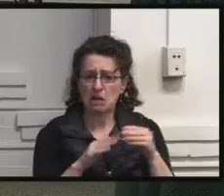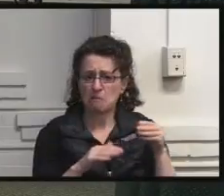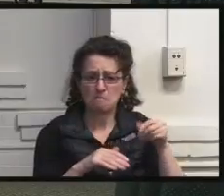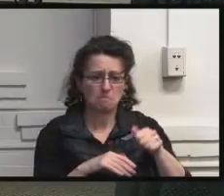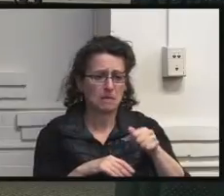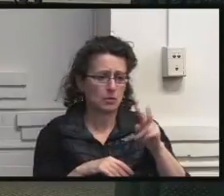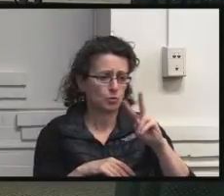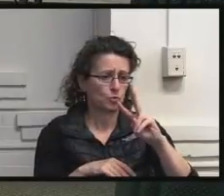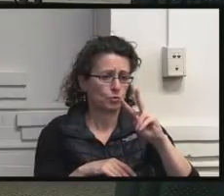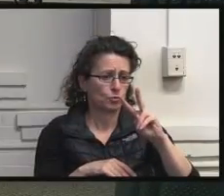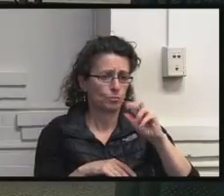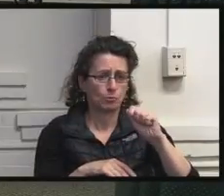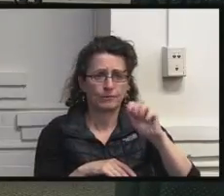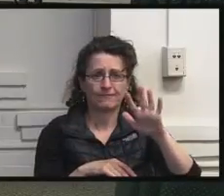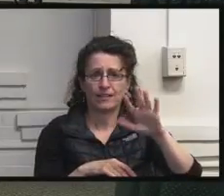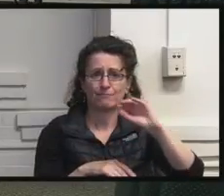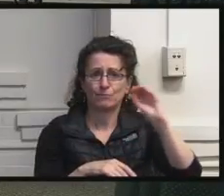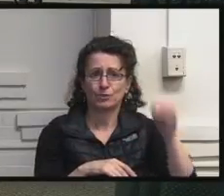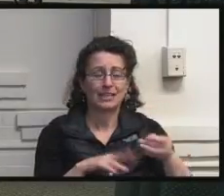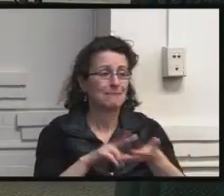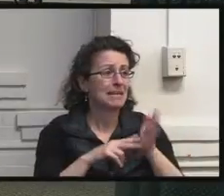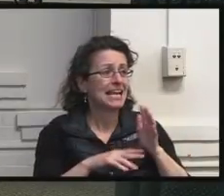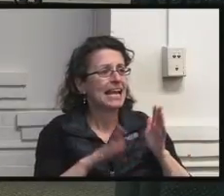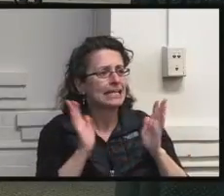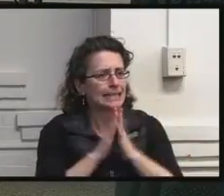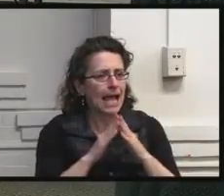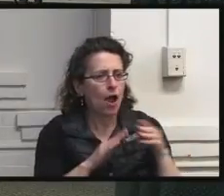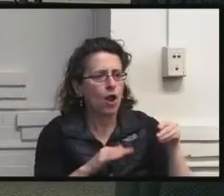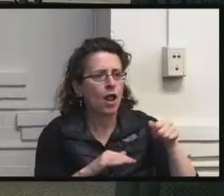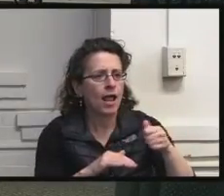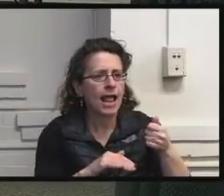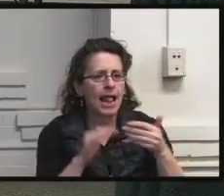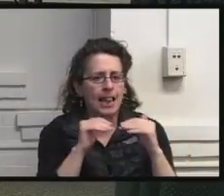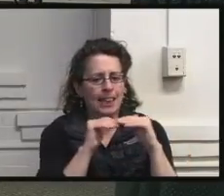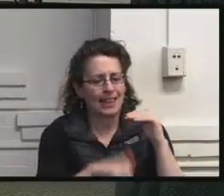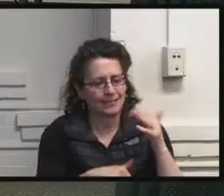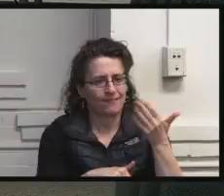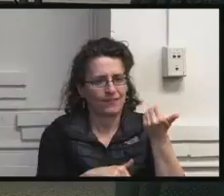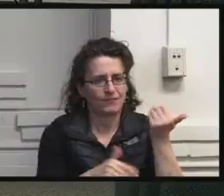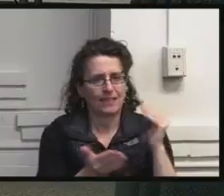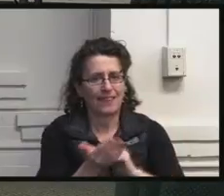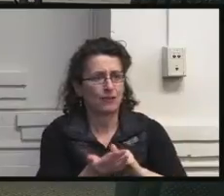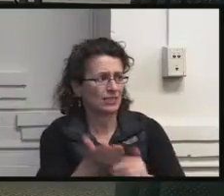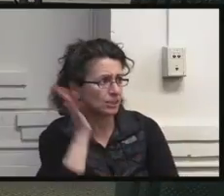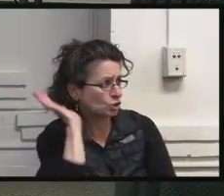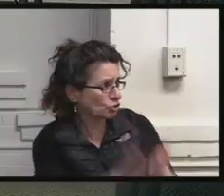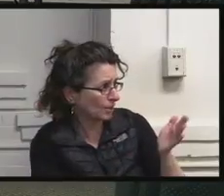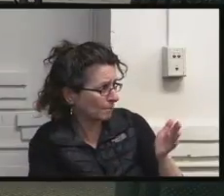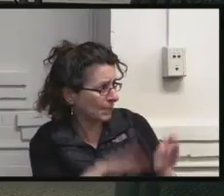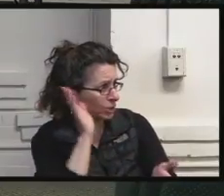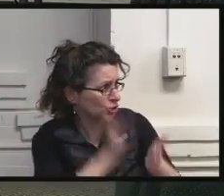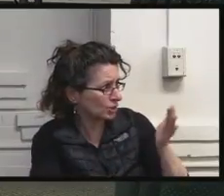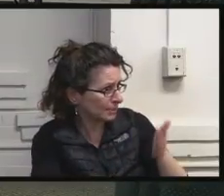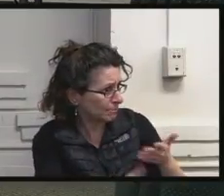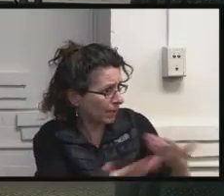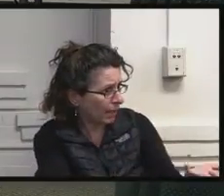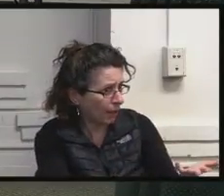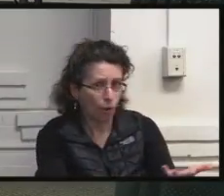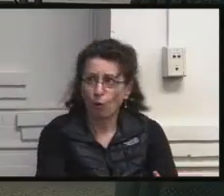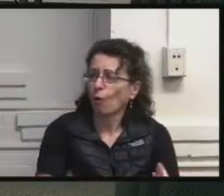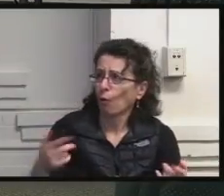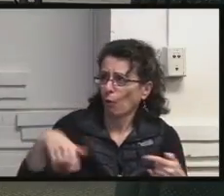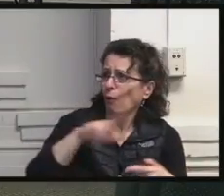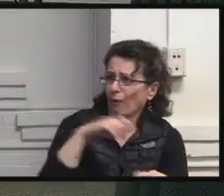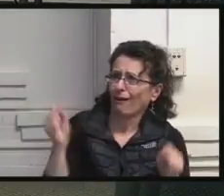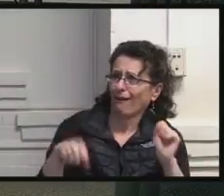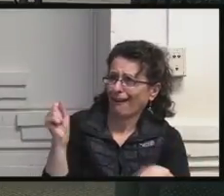of the total cost. That is less than $15,000 for the town share for this new deck. That's a bargain, right? We're bringing you a bargain today. I'm